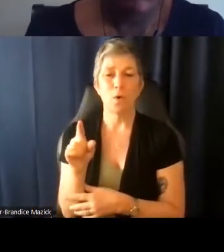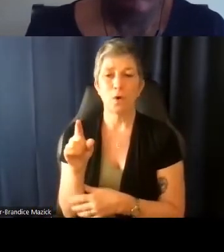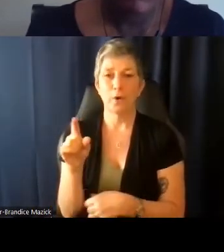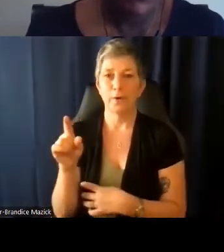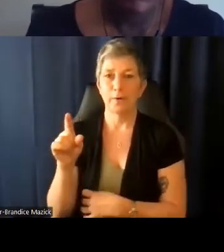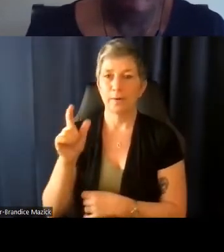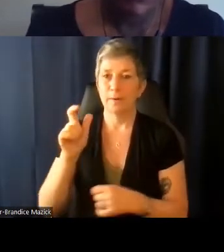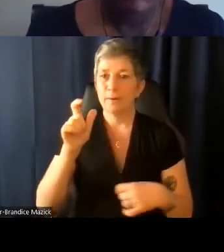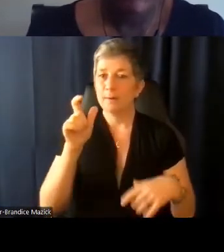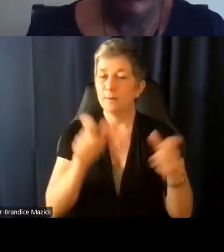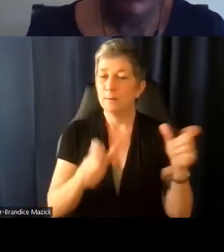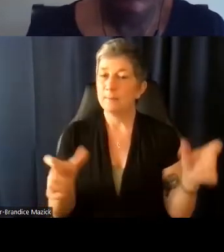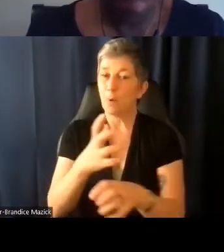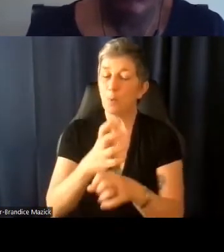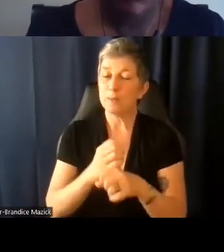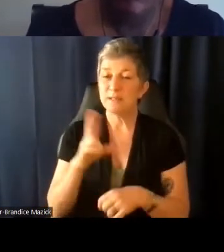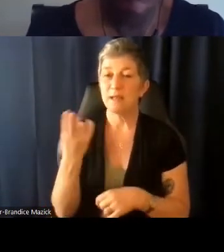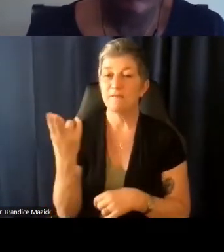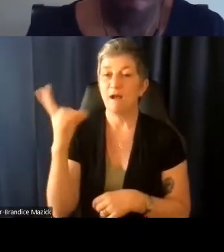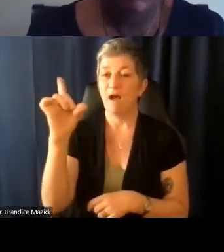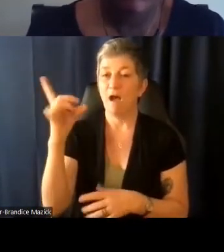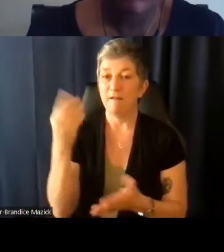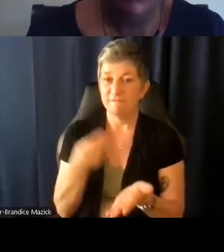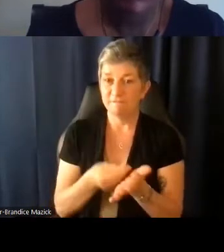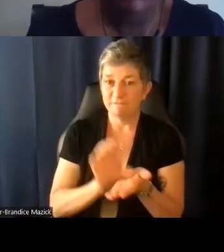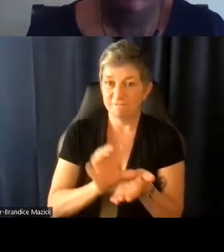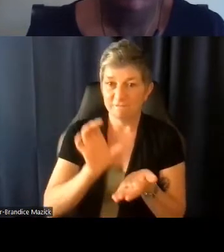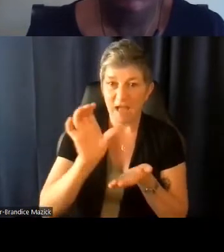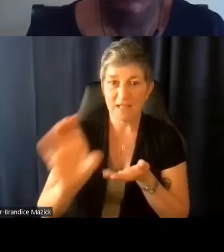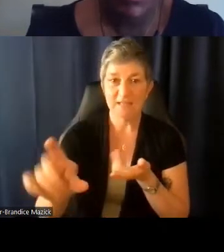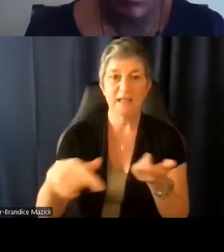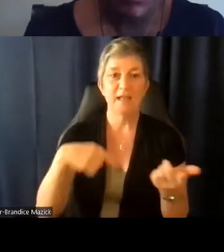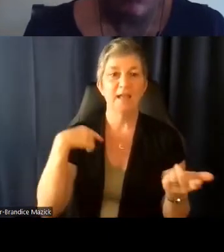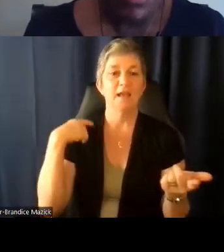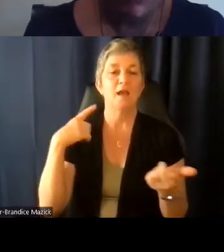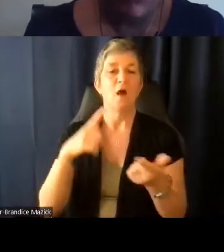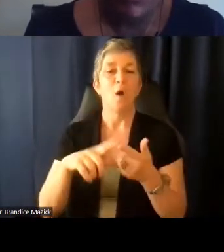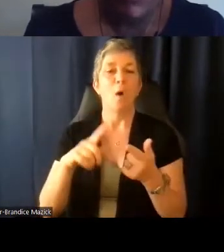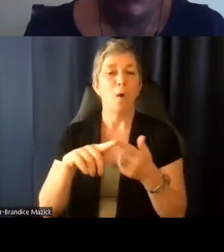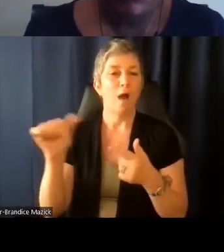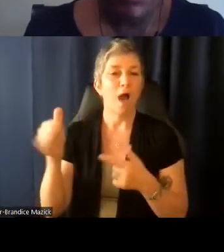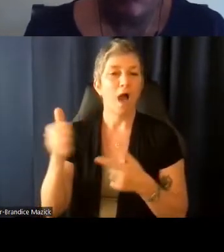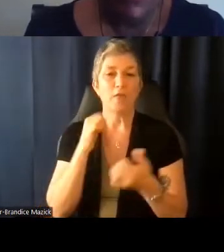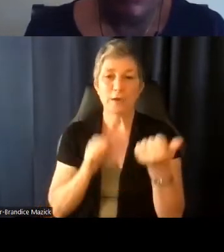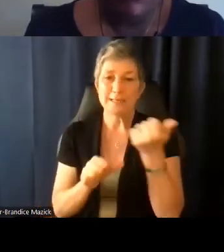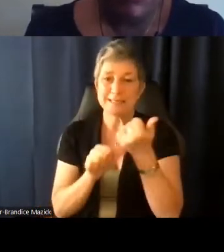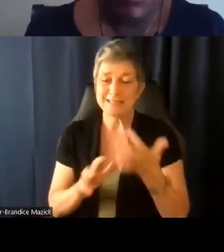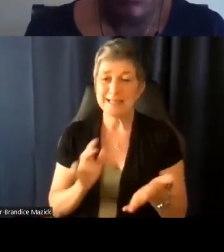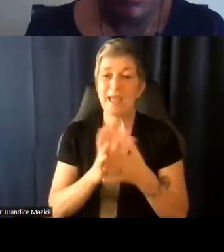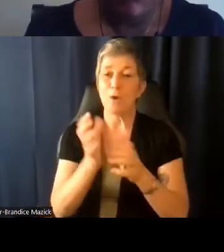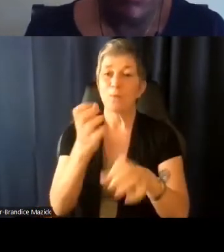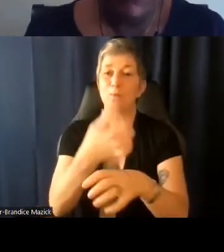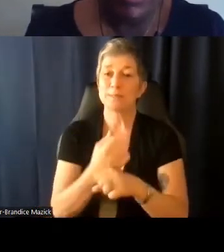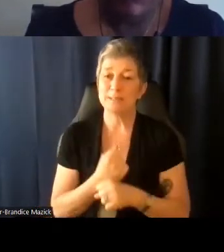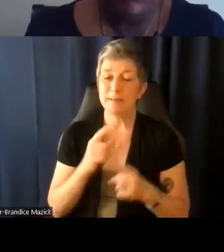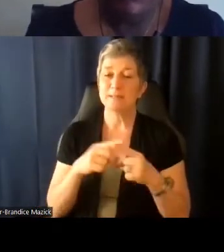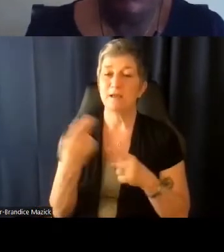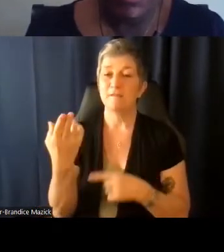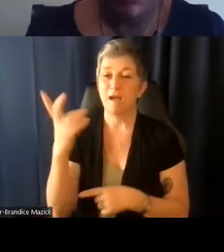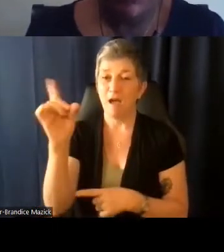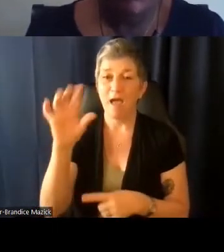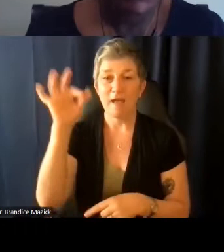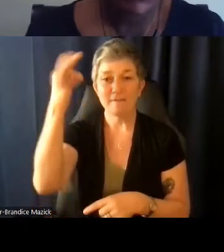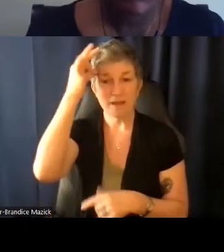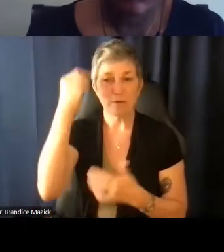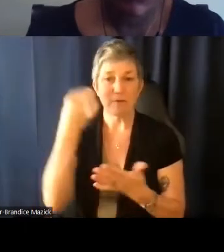those who do receive HUD funding and those who are recipients of federal financial assistance, that recipients of HUD assistance and federal financial